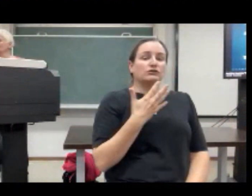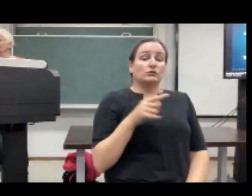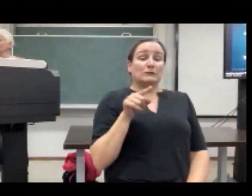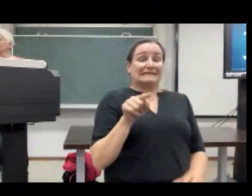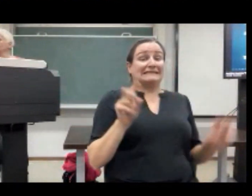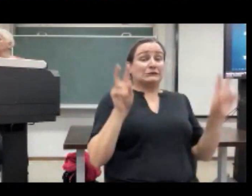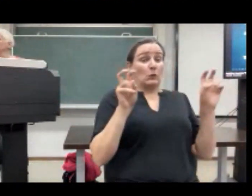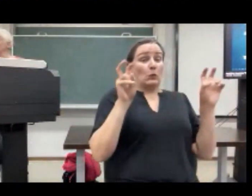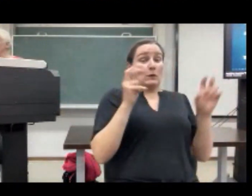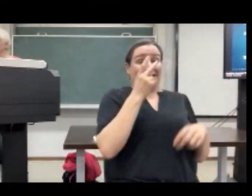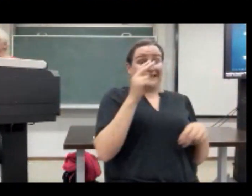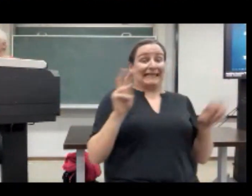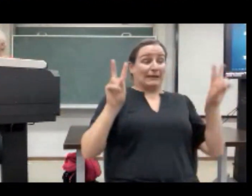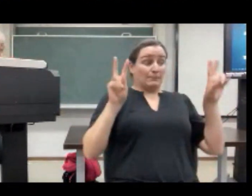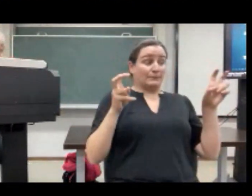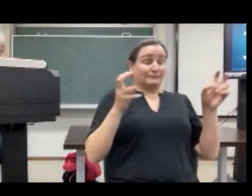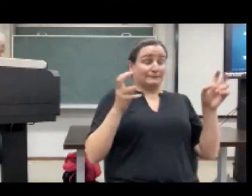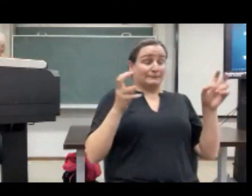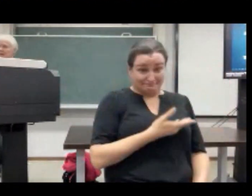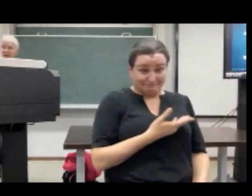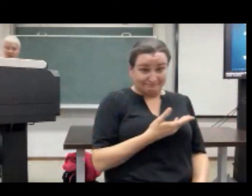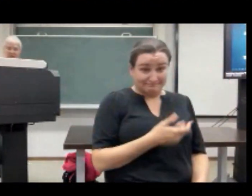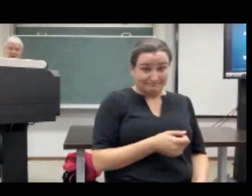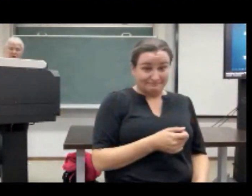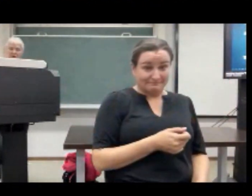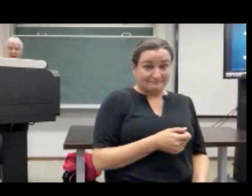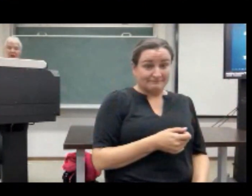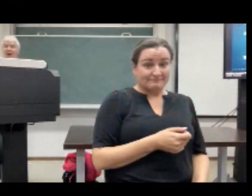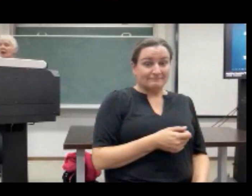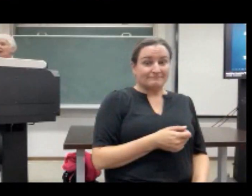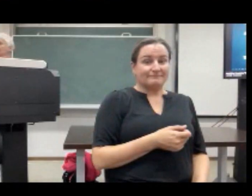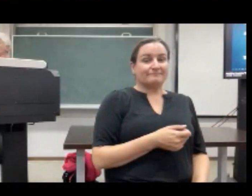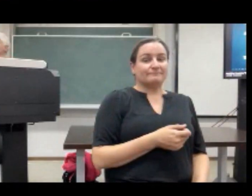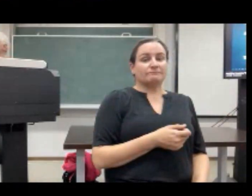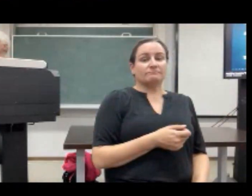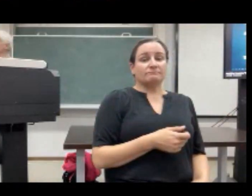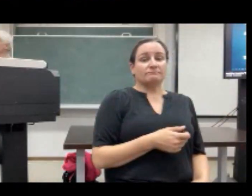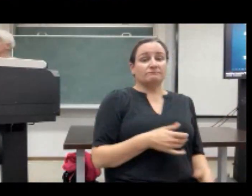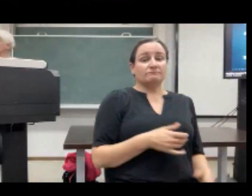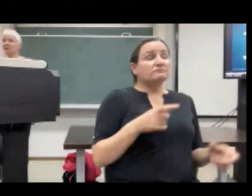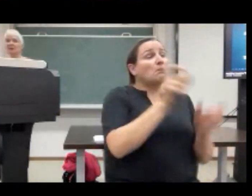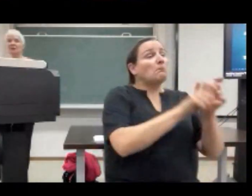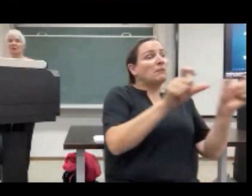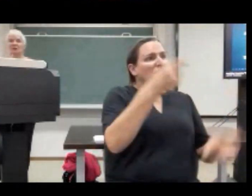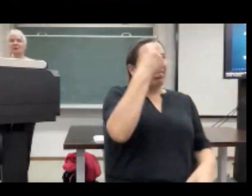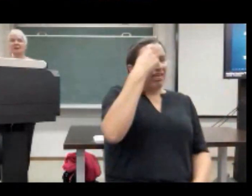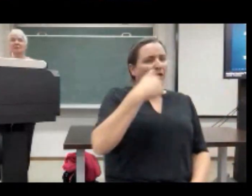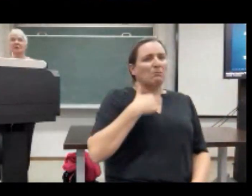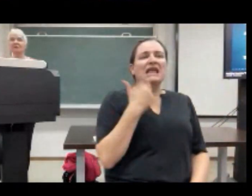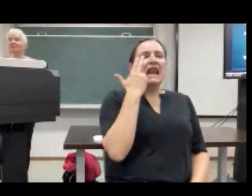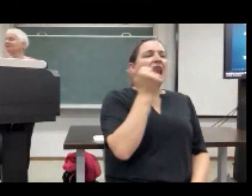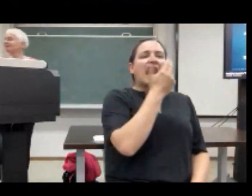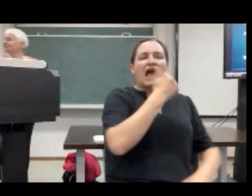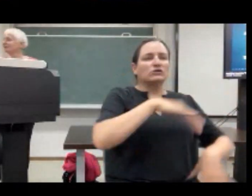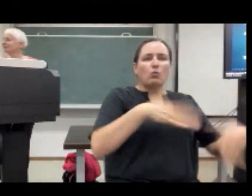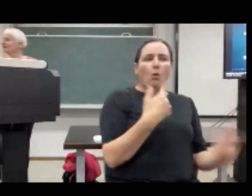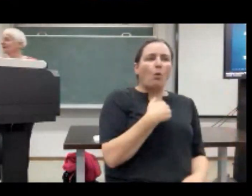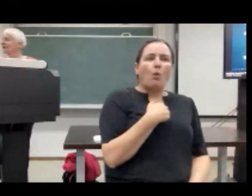actually quotes from affected individuals. I'm just not such a nice person